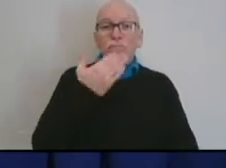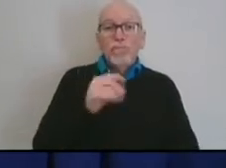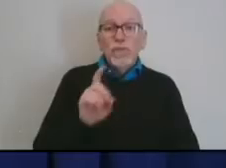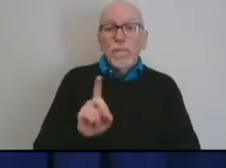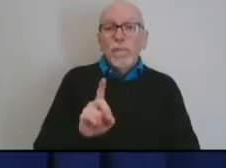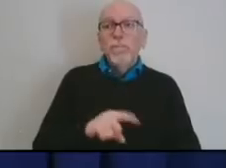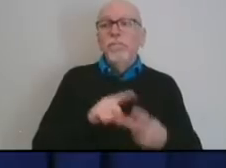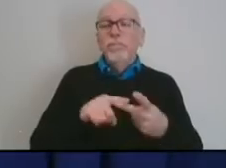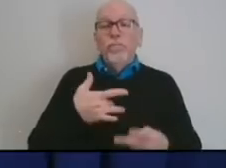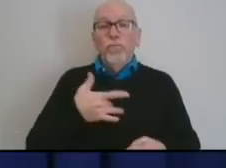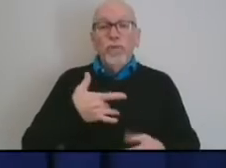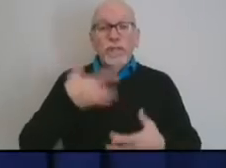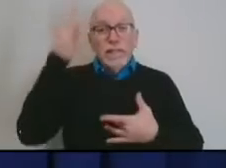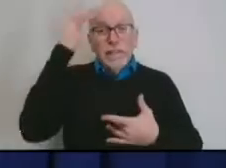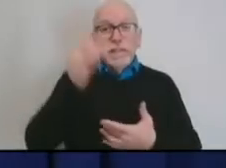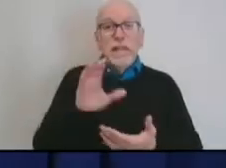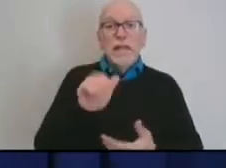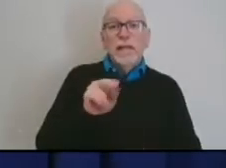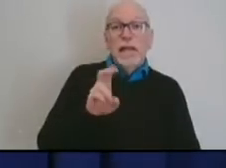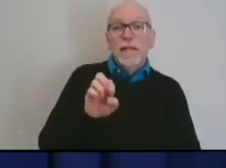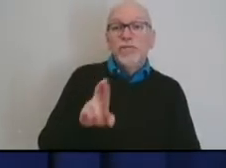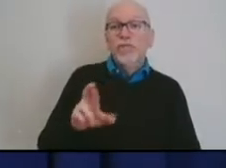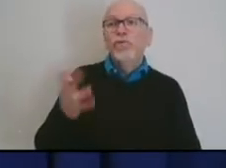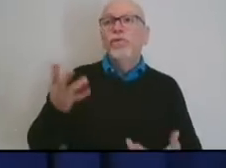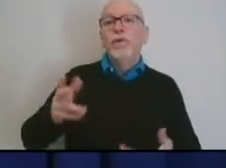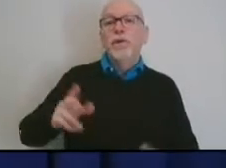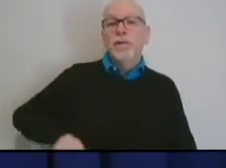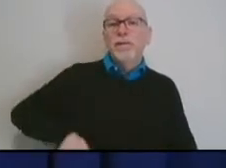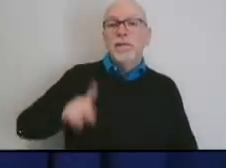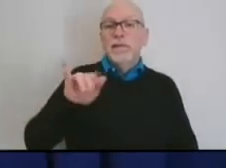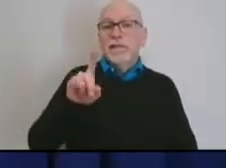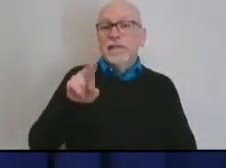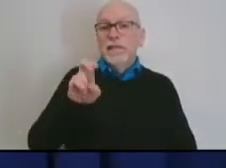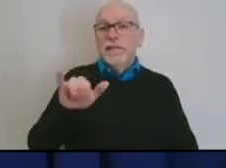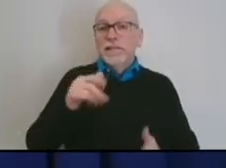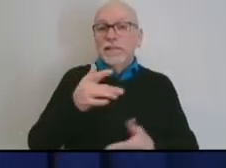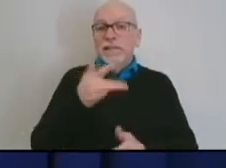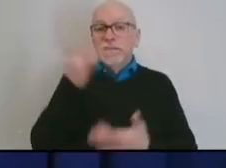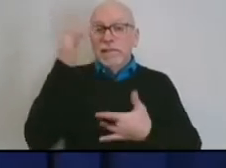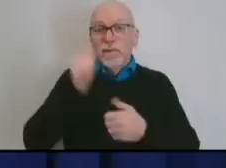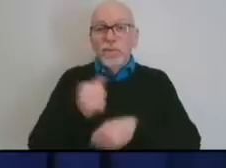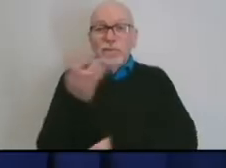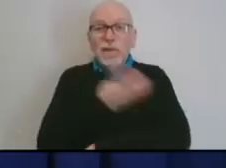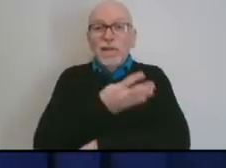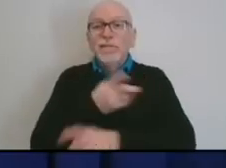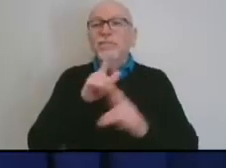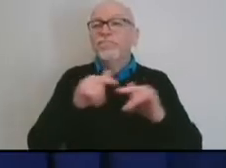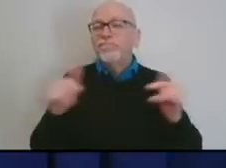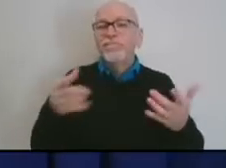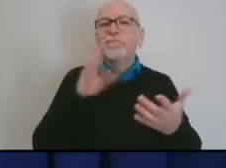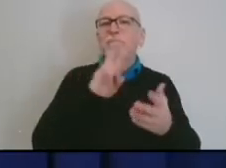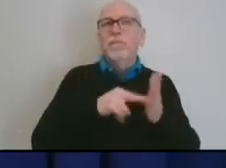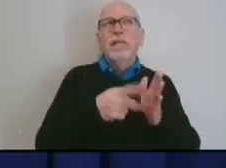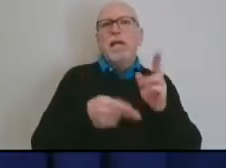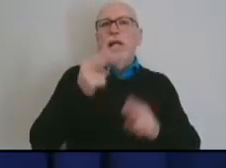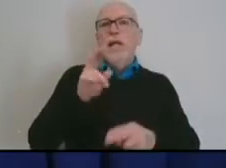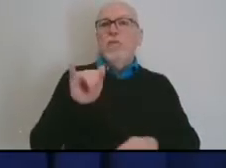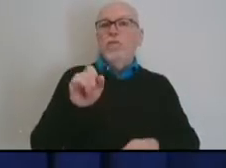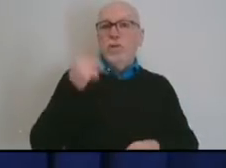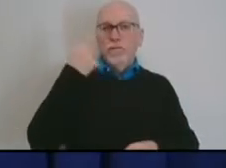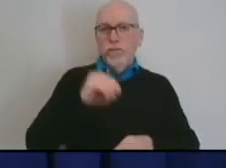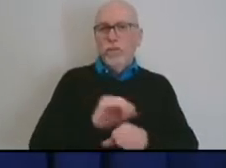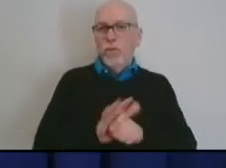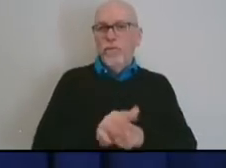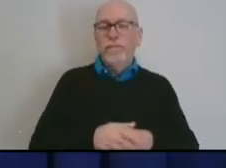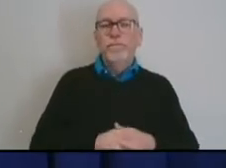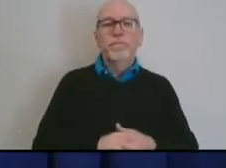disease, cancer, kidney disease, or dialysis, that puts them at a greater risk of severe illness from COVID. Our Vaccine